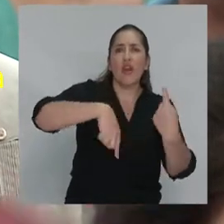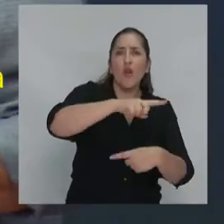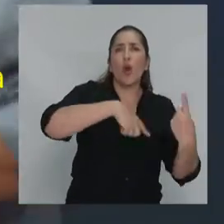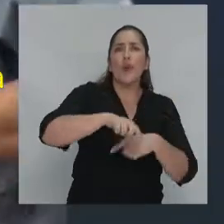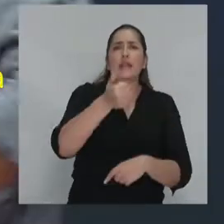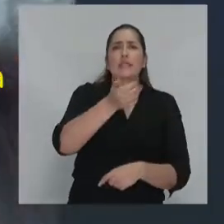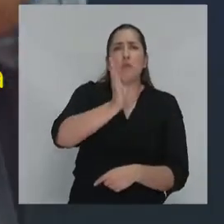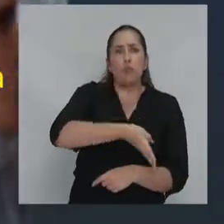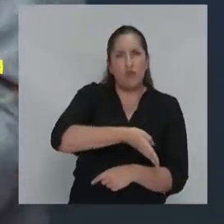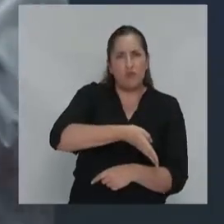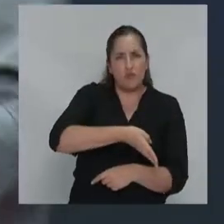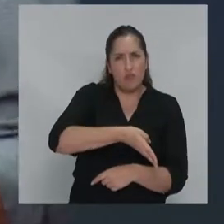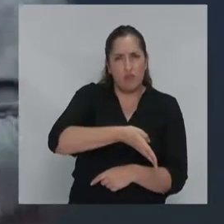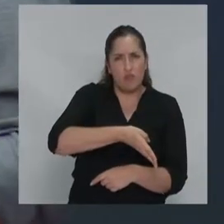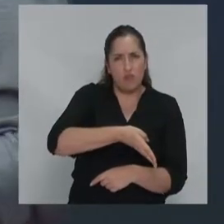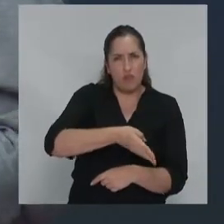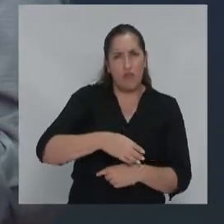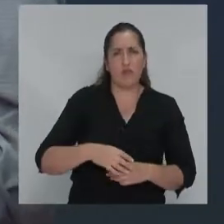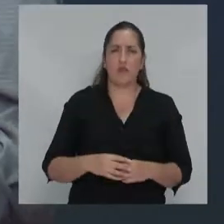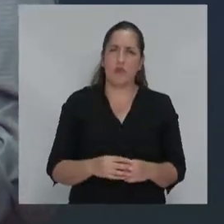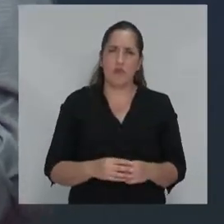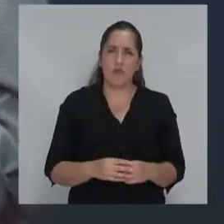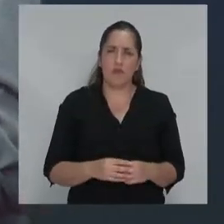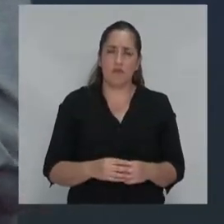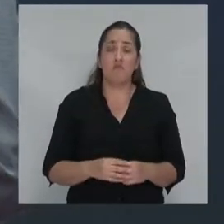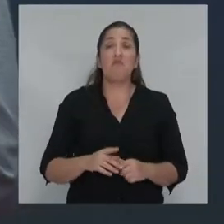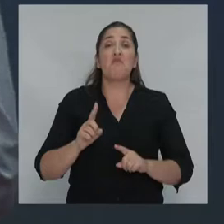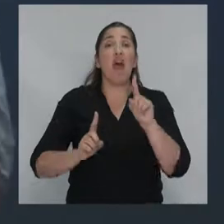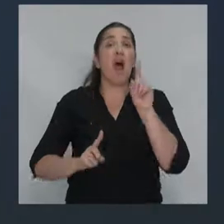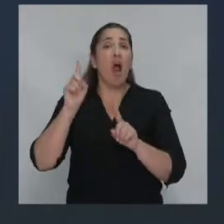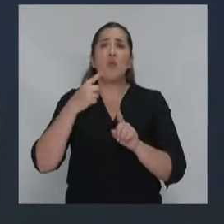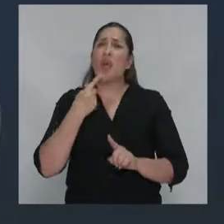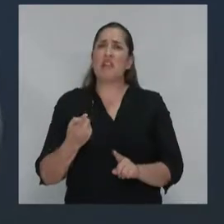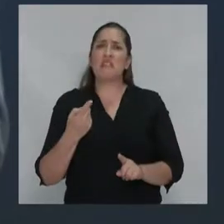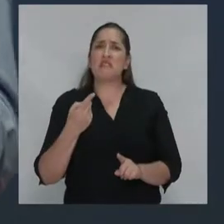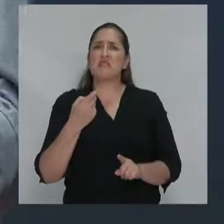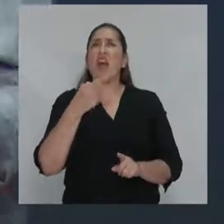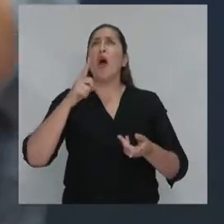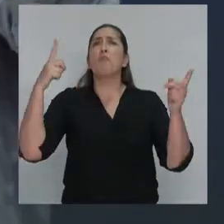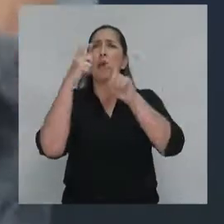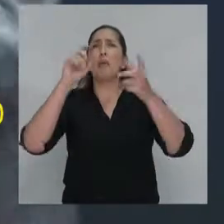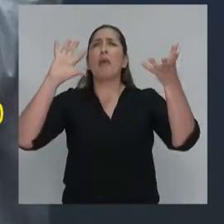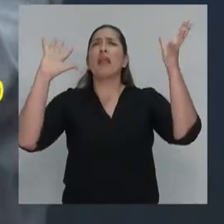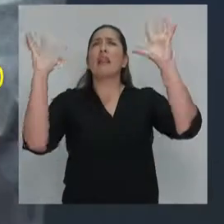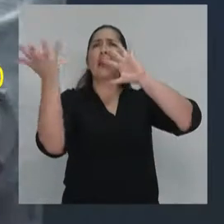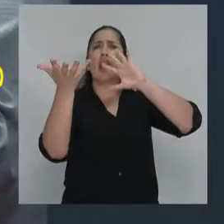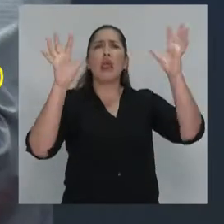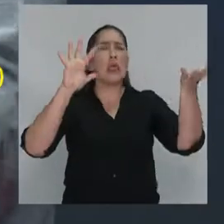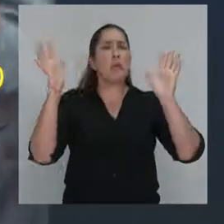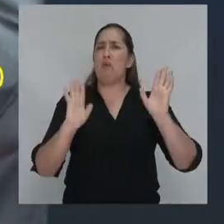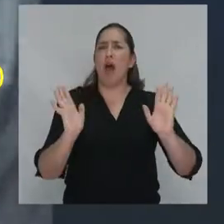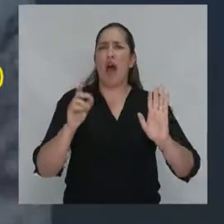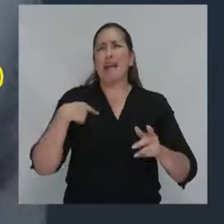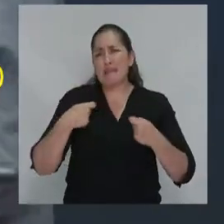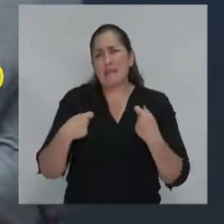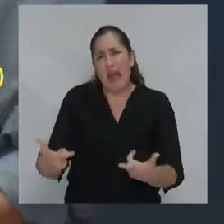the Congress who think, oh, we don't have any problem with climate change. We must spend trillions of dollars in the U.S., not on the war machine,